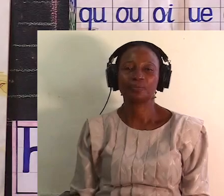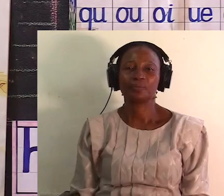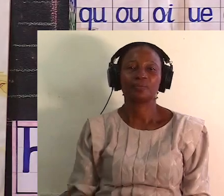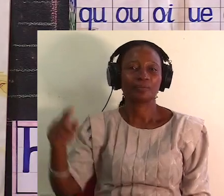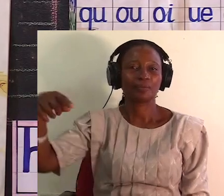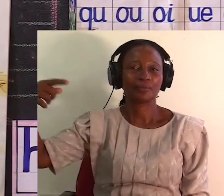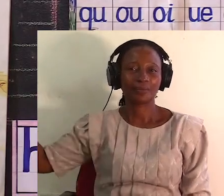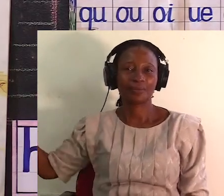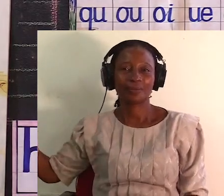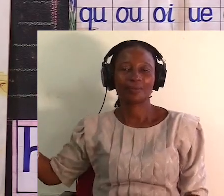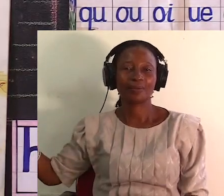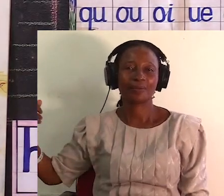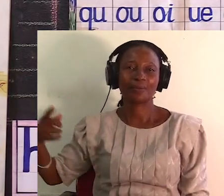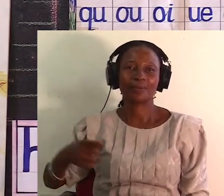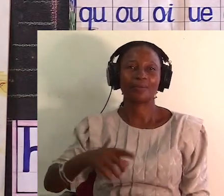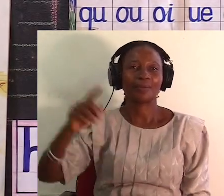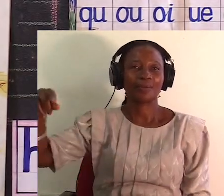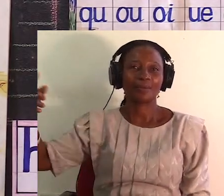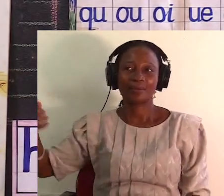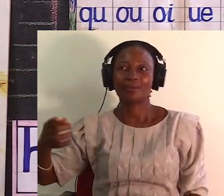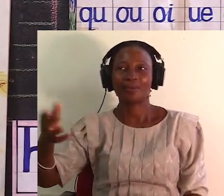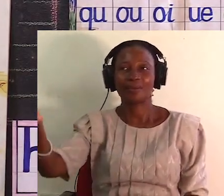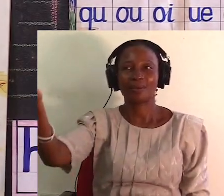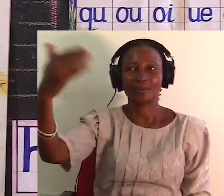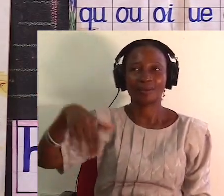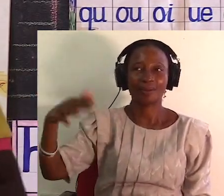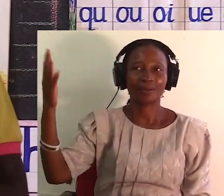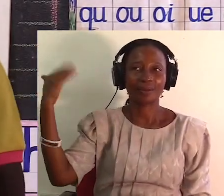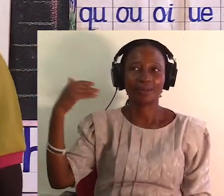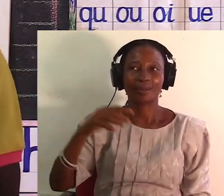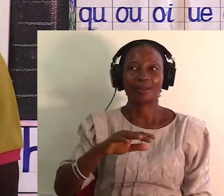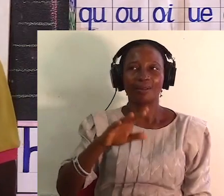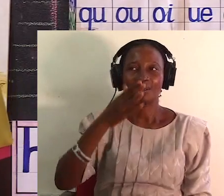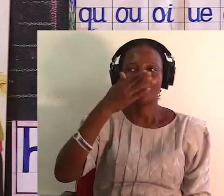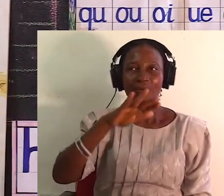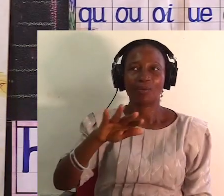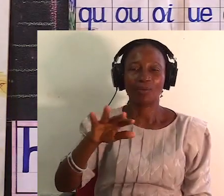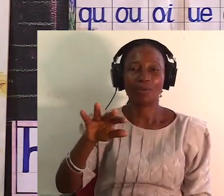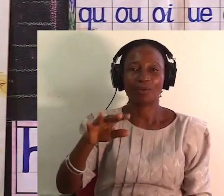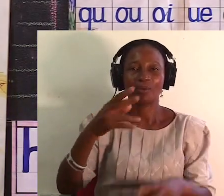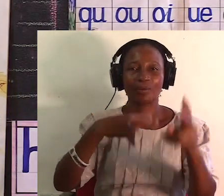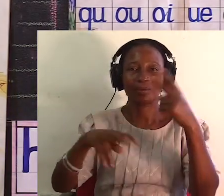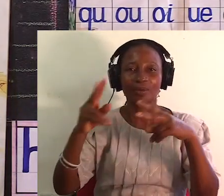The sound that came from the story is f.